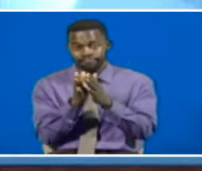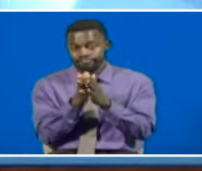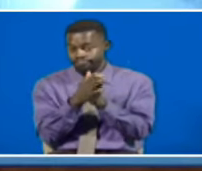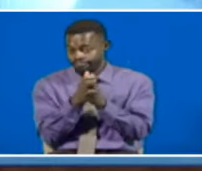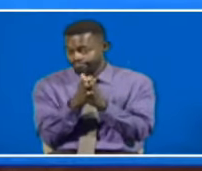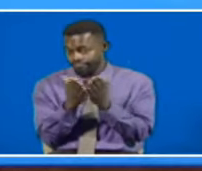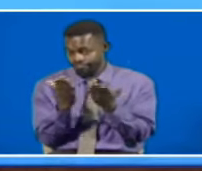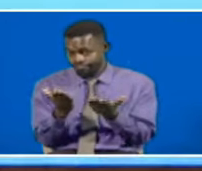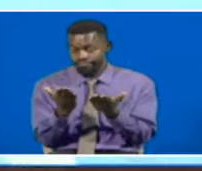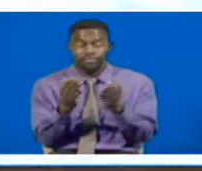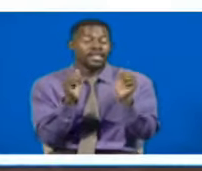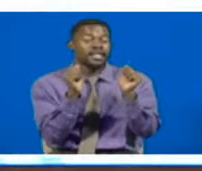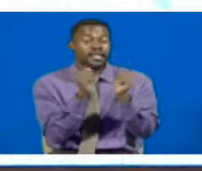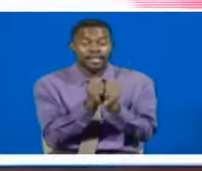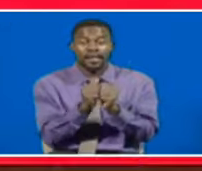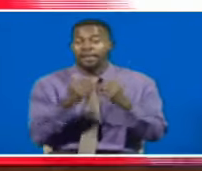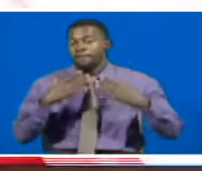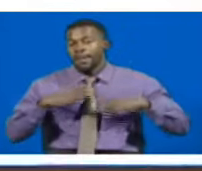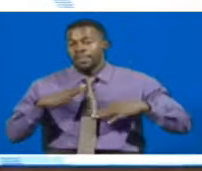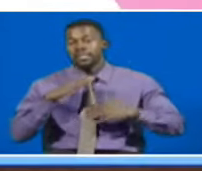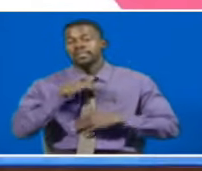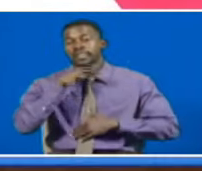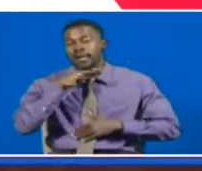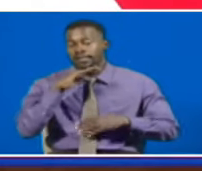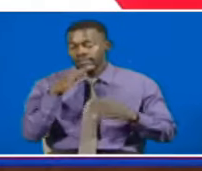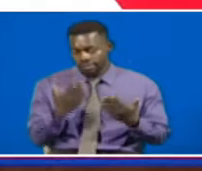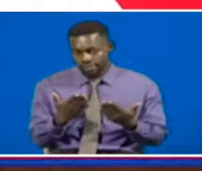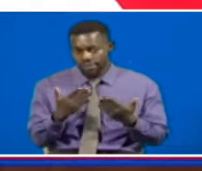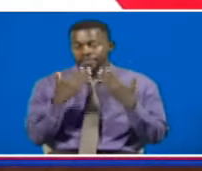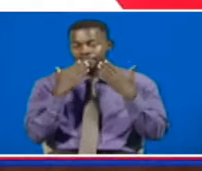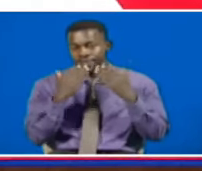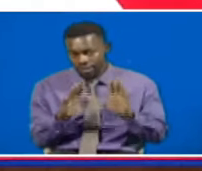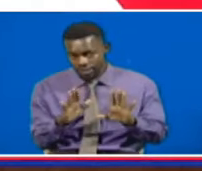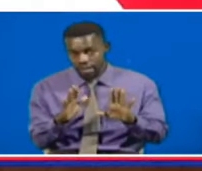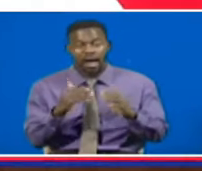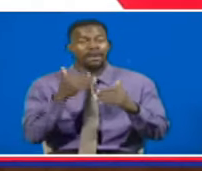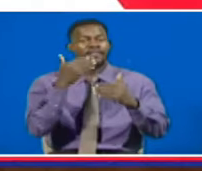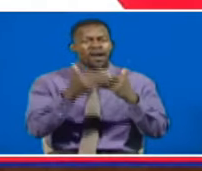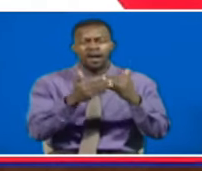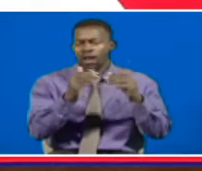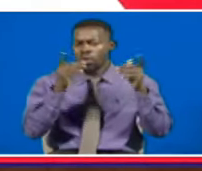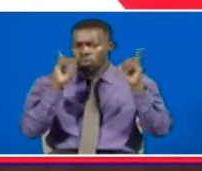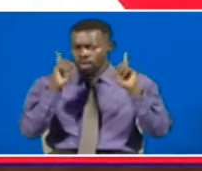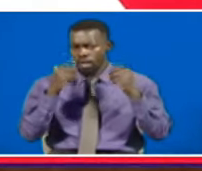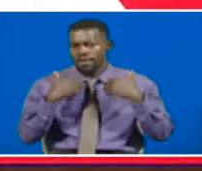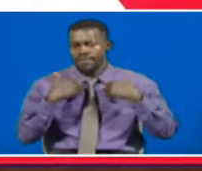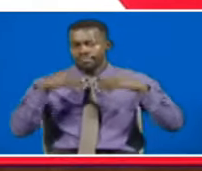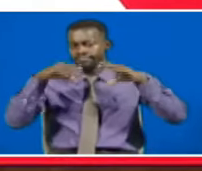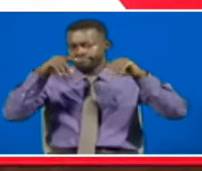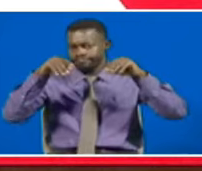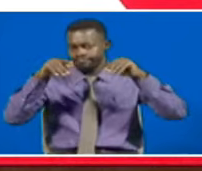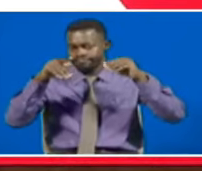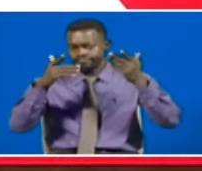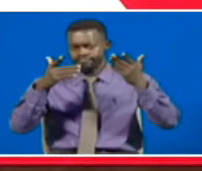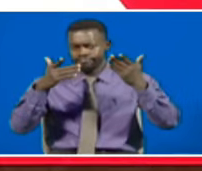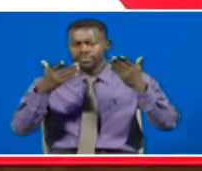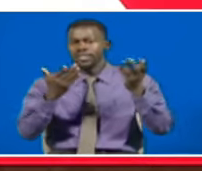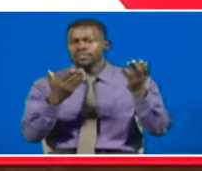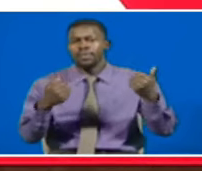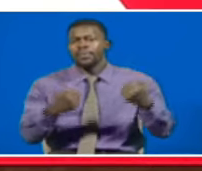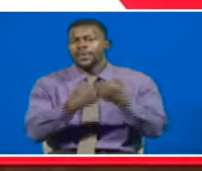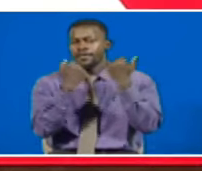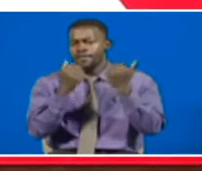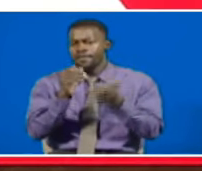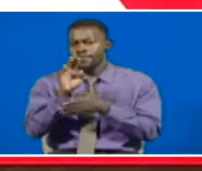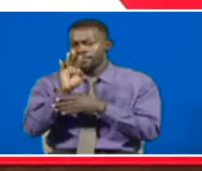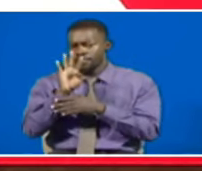others are in critical condition after a lorry ferrying sand from Nairobi hit four oncoming vehicles from Mombasa